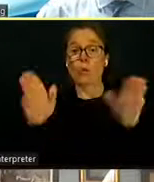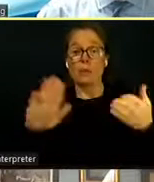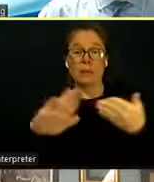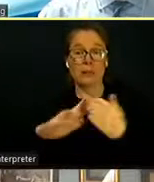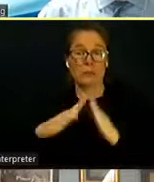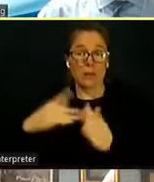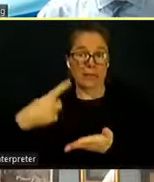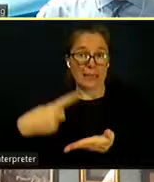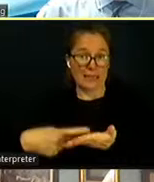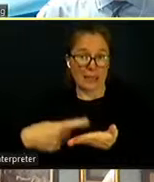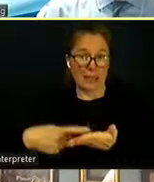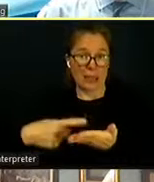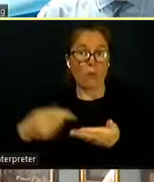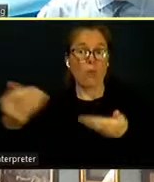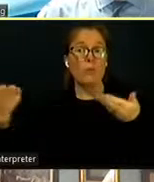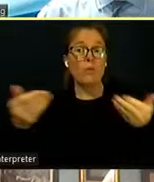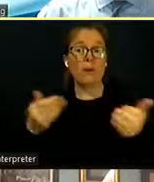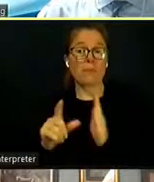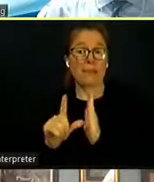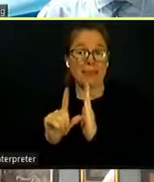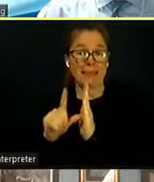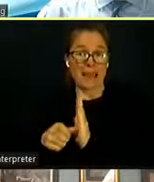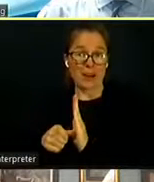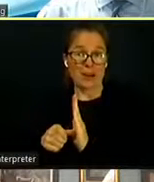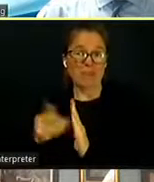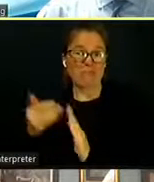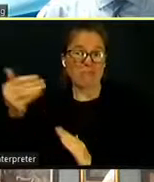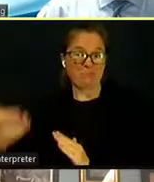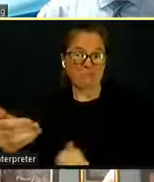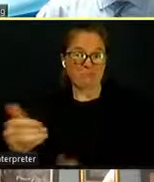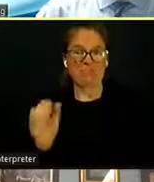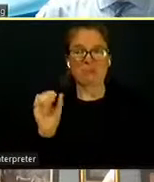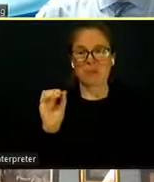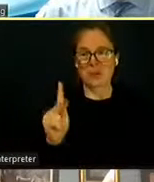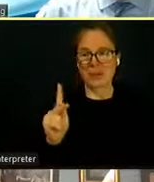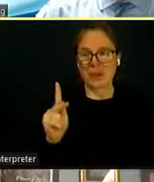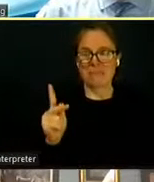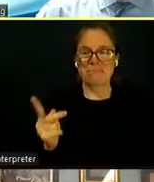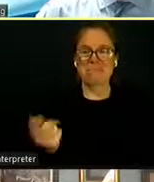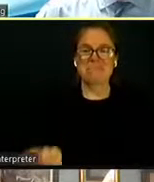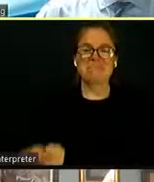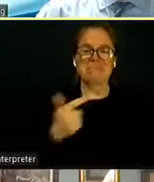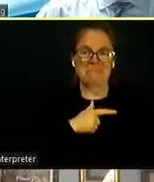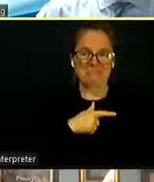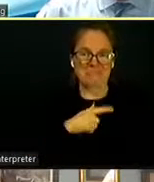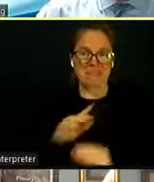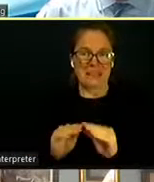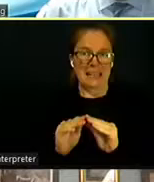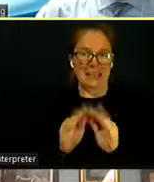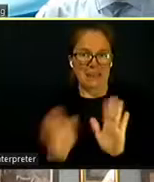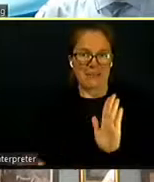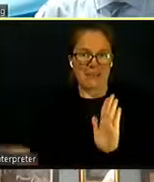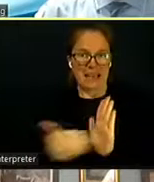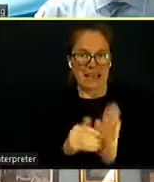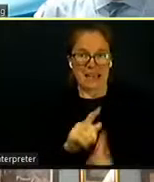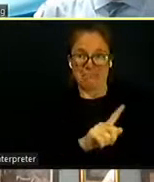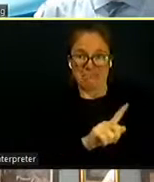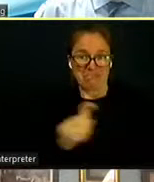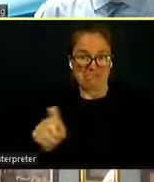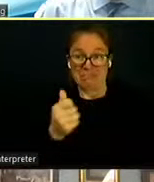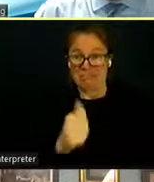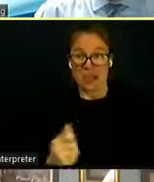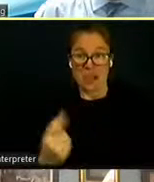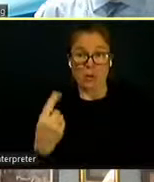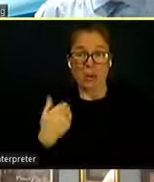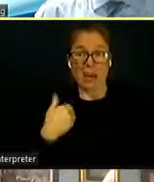all community input and discussion in those areas. So let me clarify my question is that does anyone have any questions